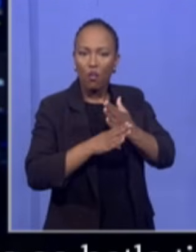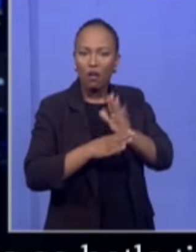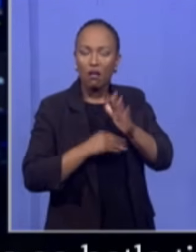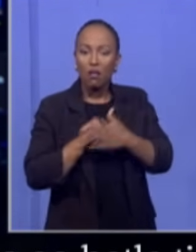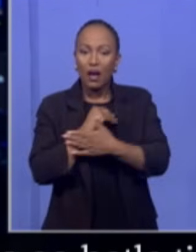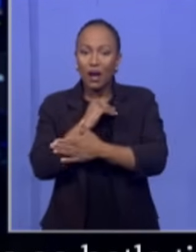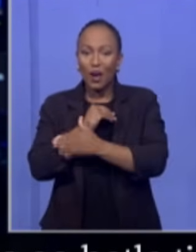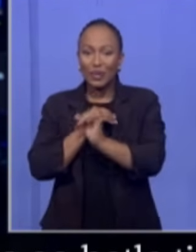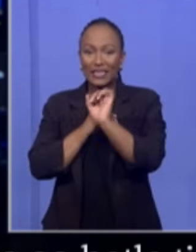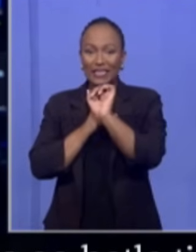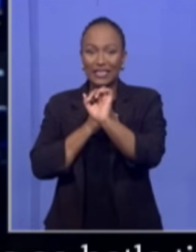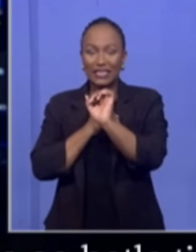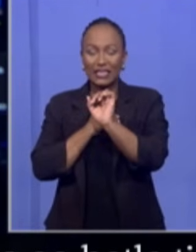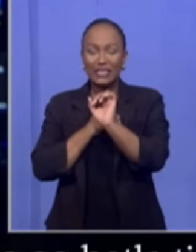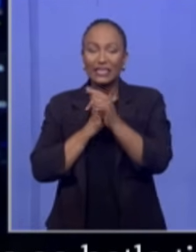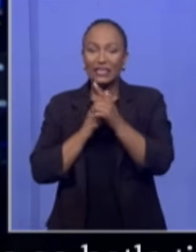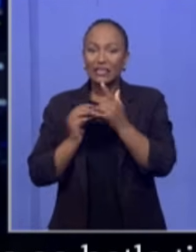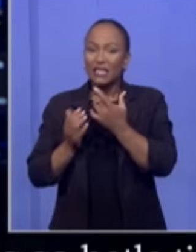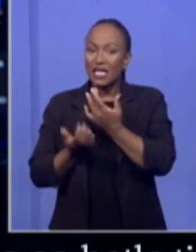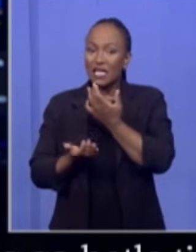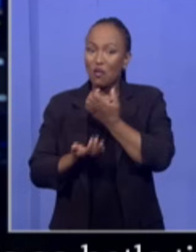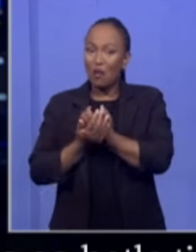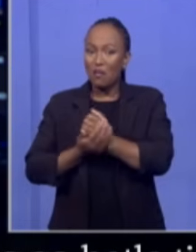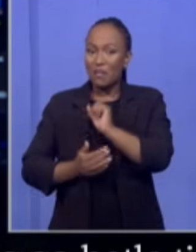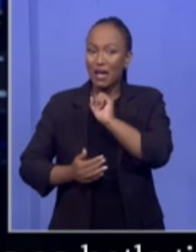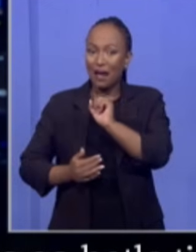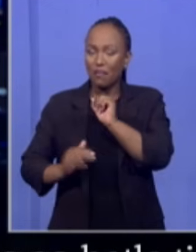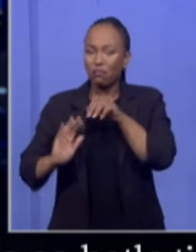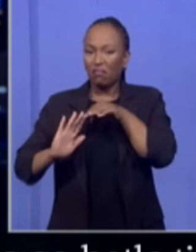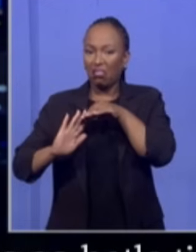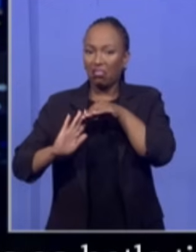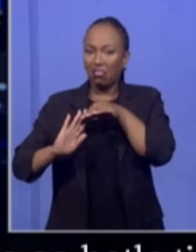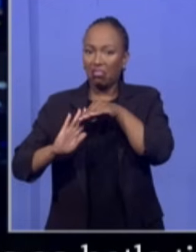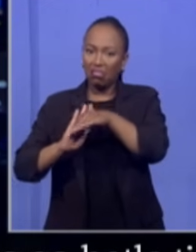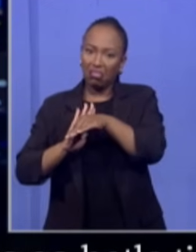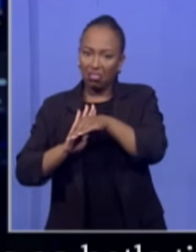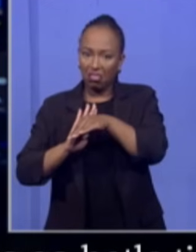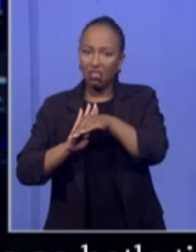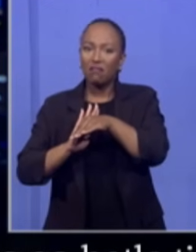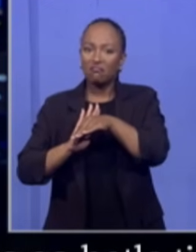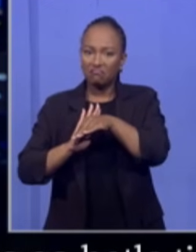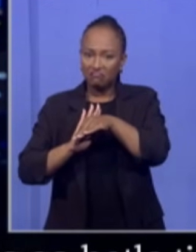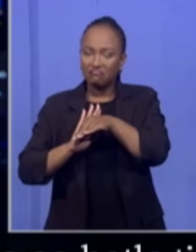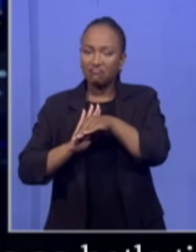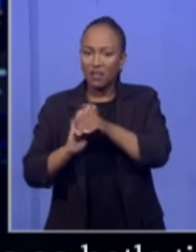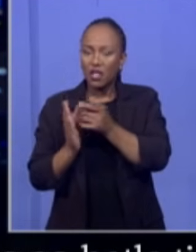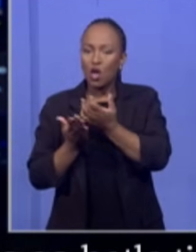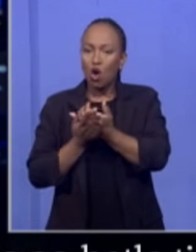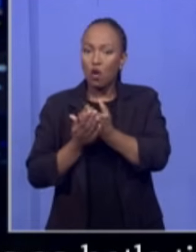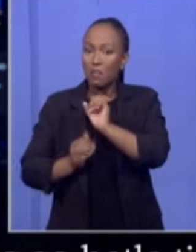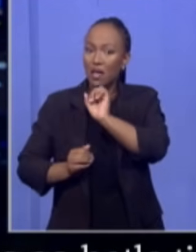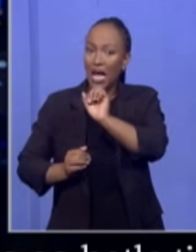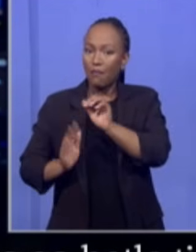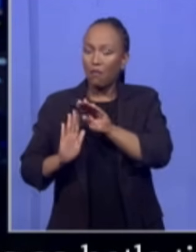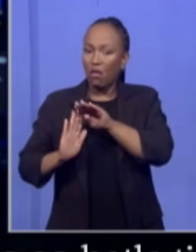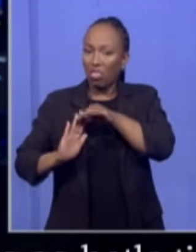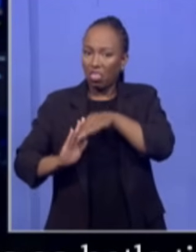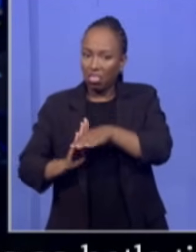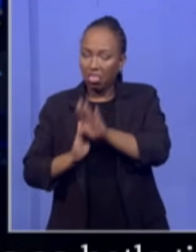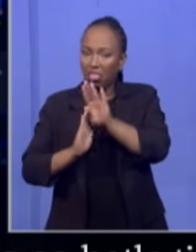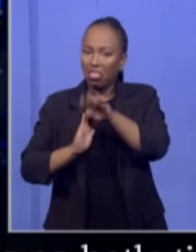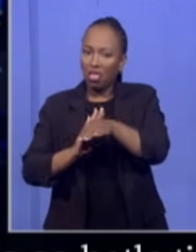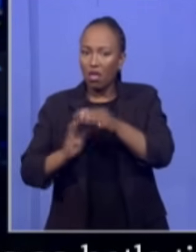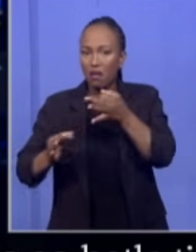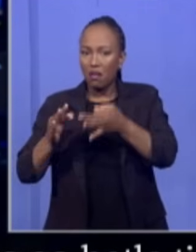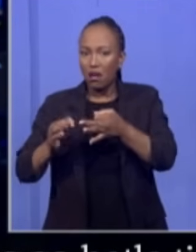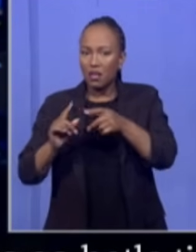a tsweletseng go tekateka ka ntlha ya dintlha di tsa dikiletso tsa ikonomi go se tsepame ga maemo a sepolotiki ga mmogo